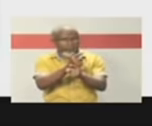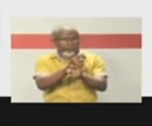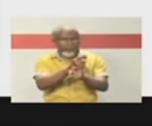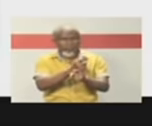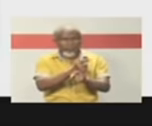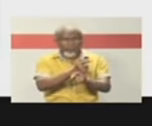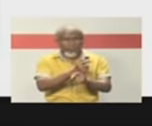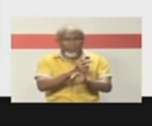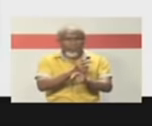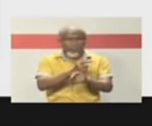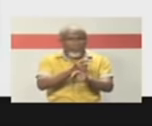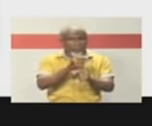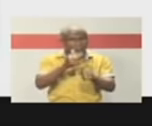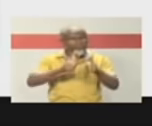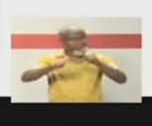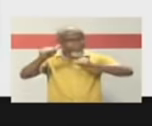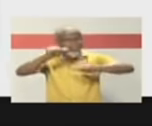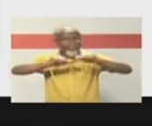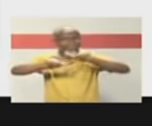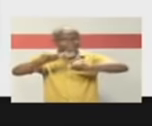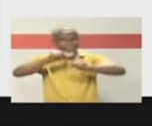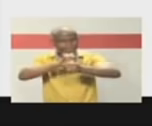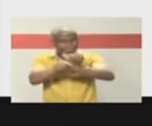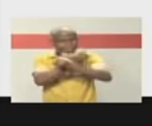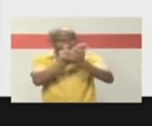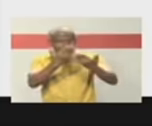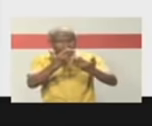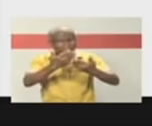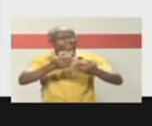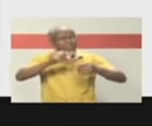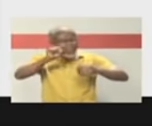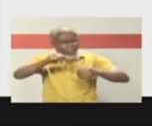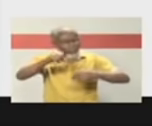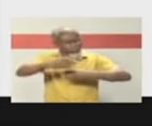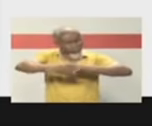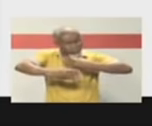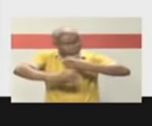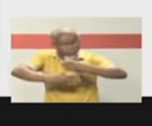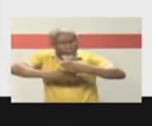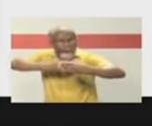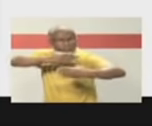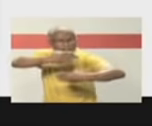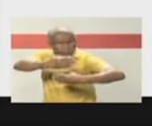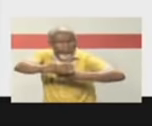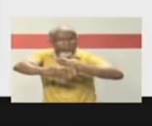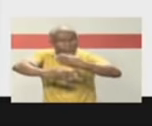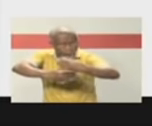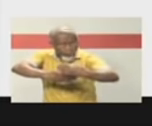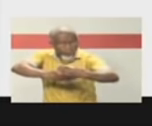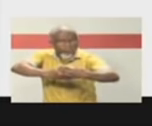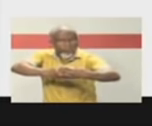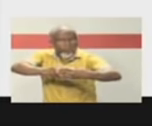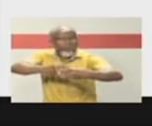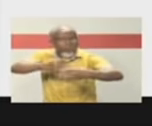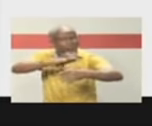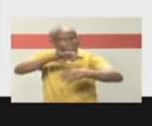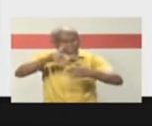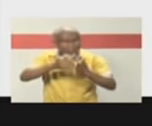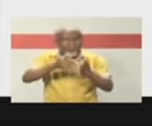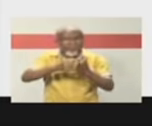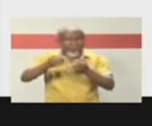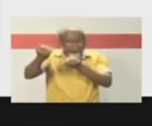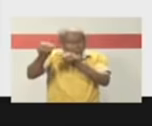It's scientific information. It's an evolving situation. You have to be aware that data is always